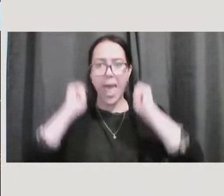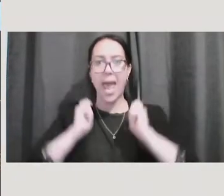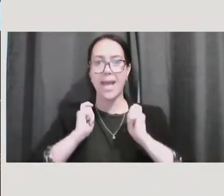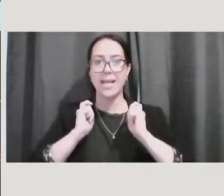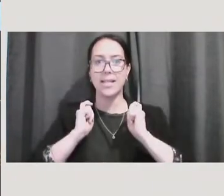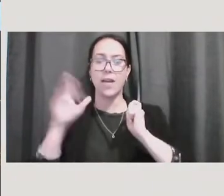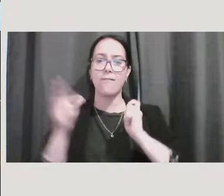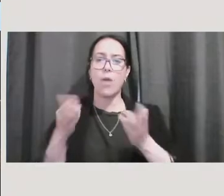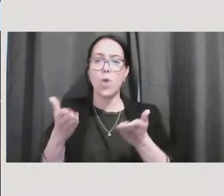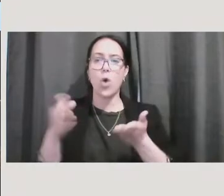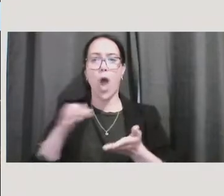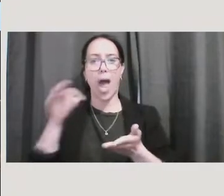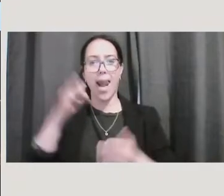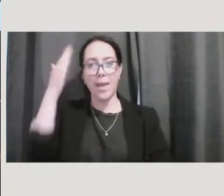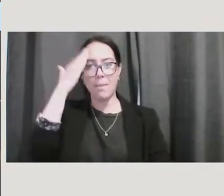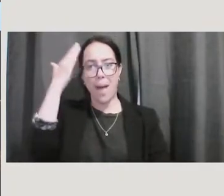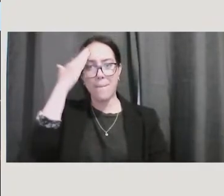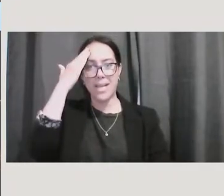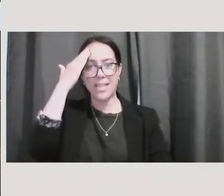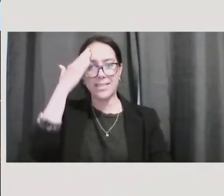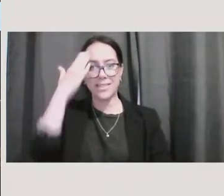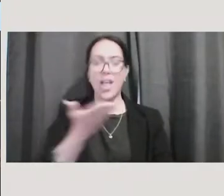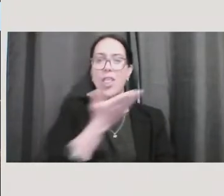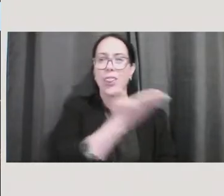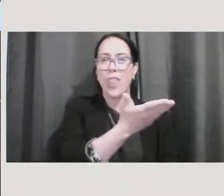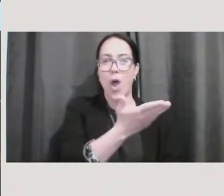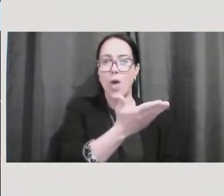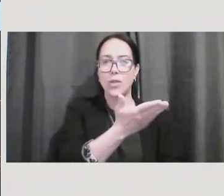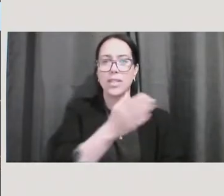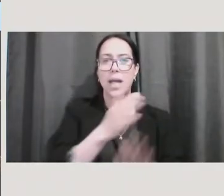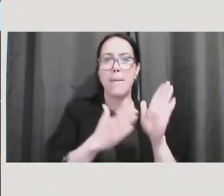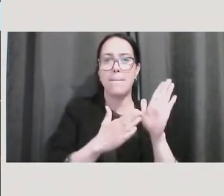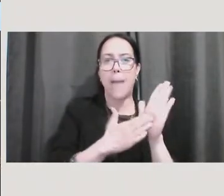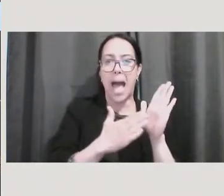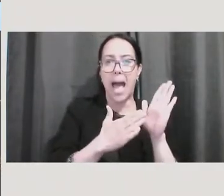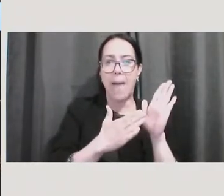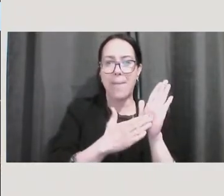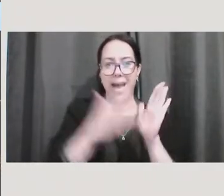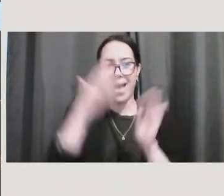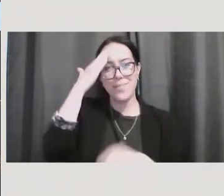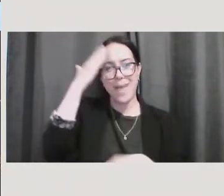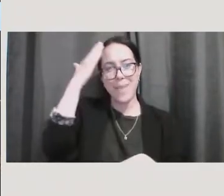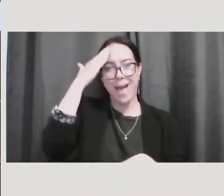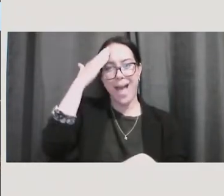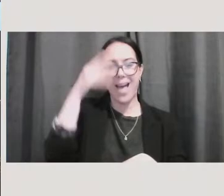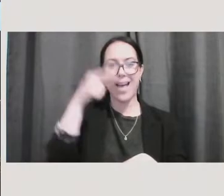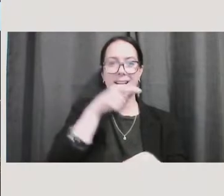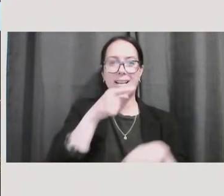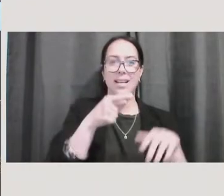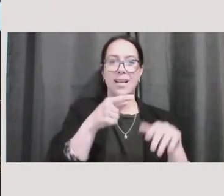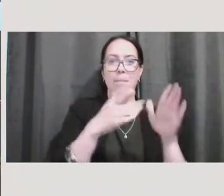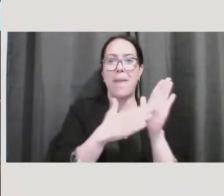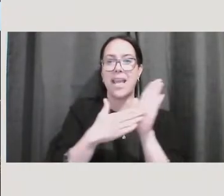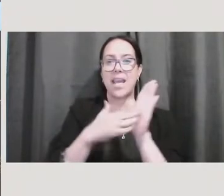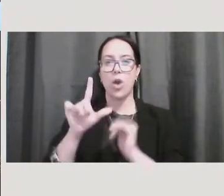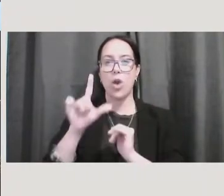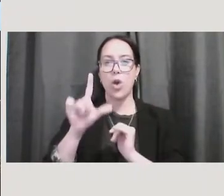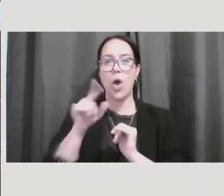two were made by Lucky Loca mama who is our heritage artist